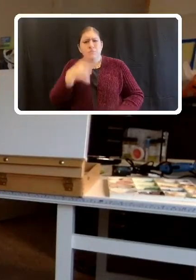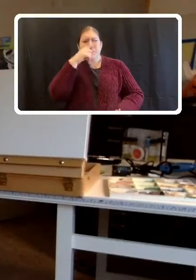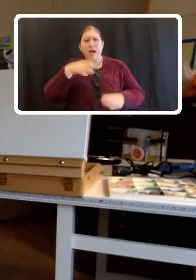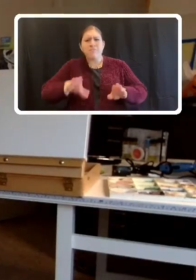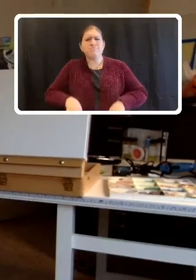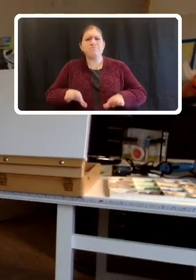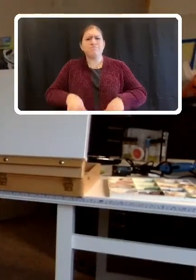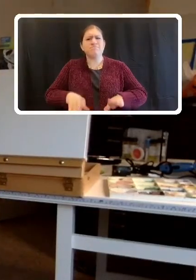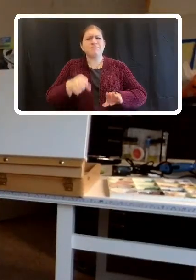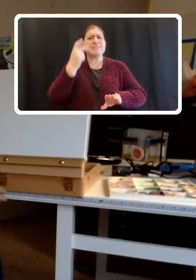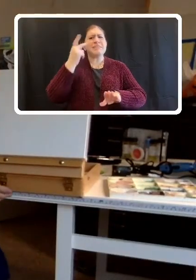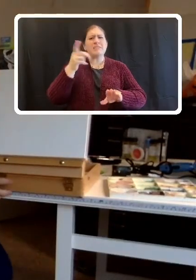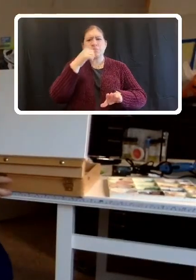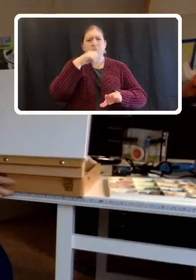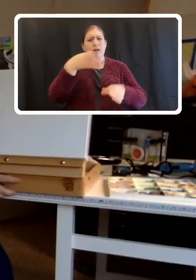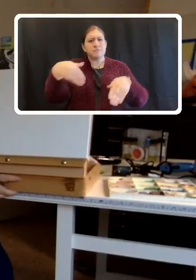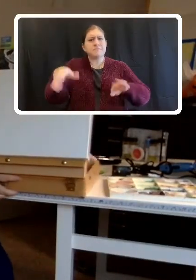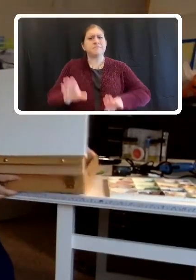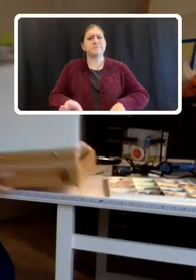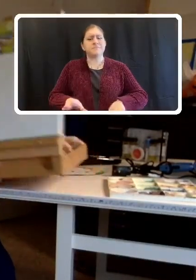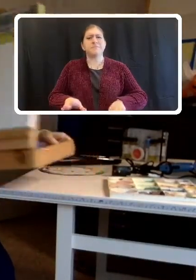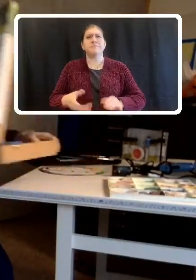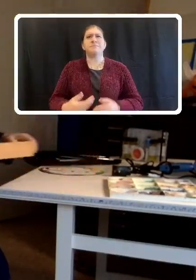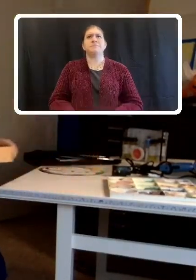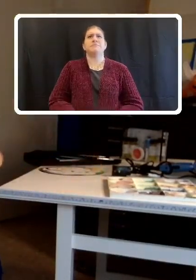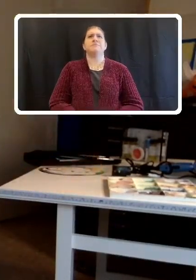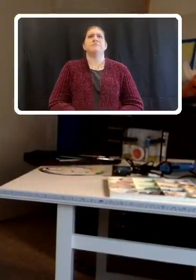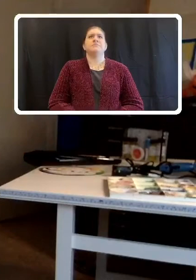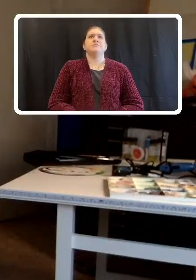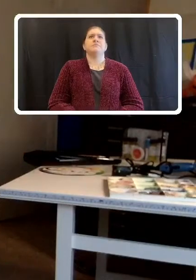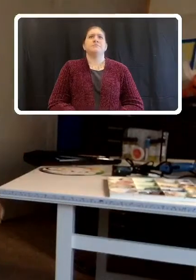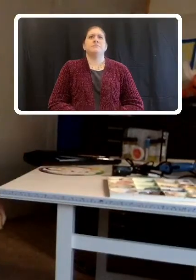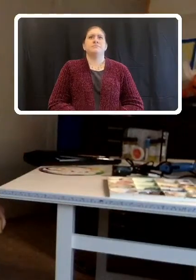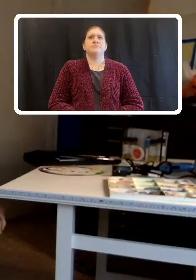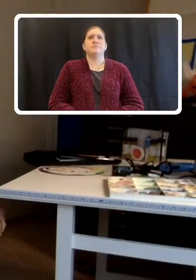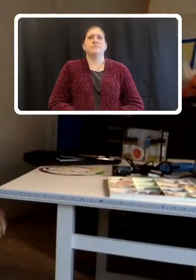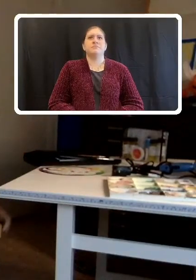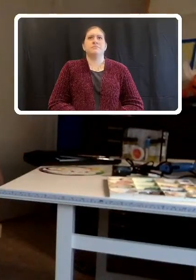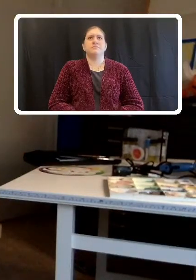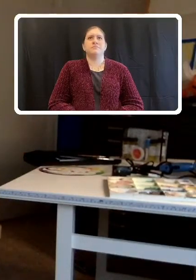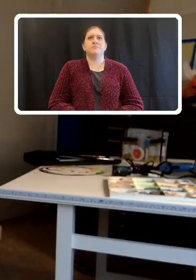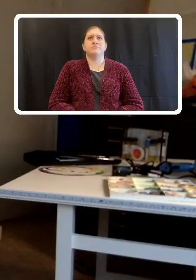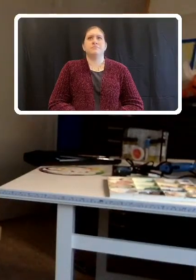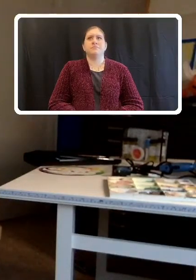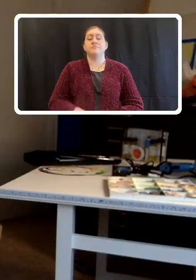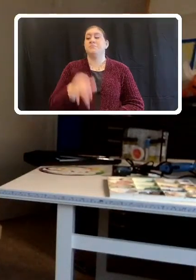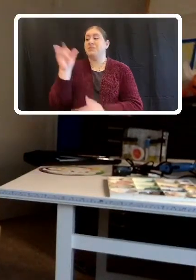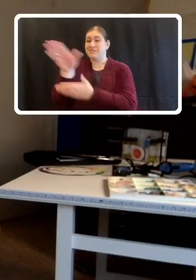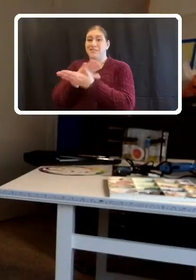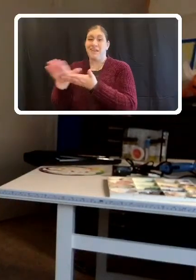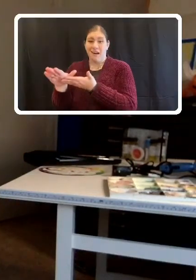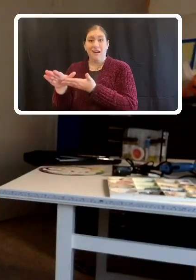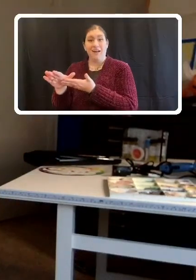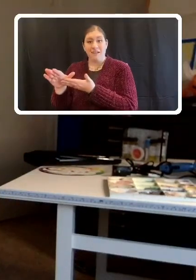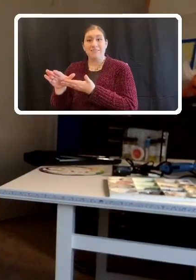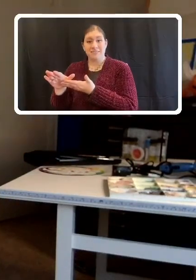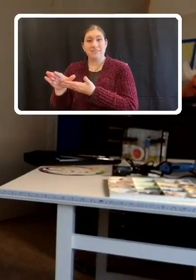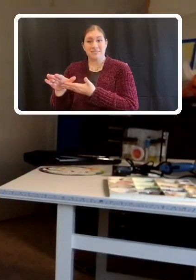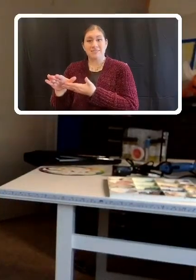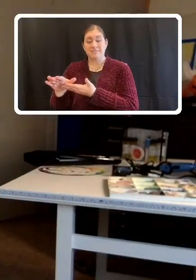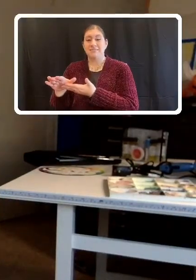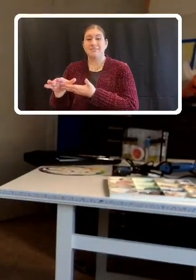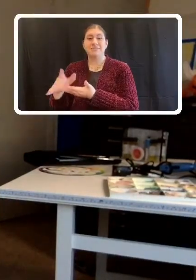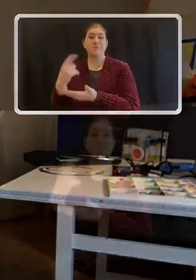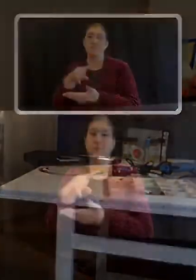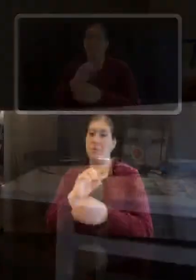thing kind of set up. So Perfect. That's nice too, because we don't